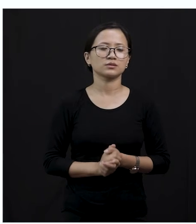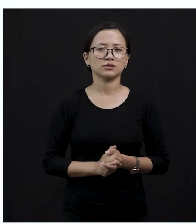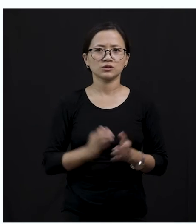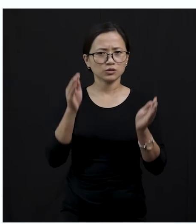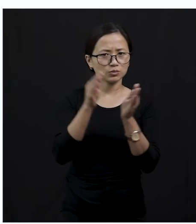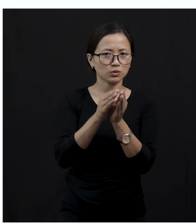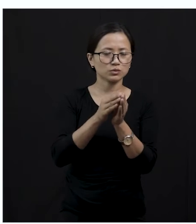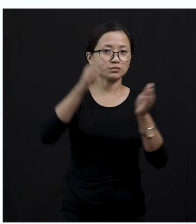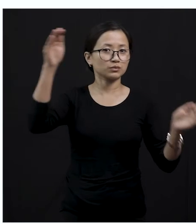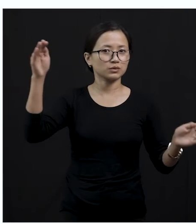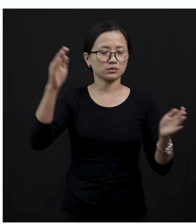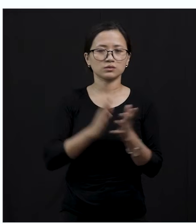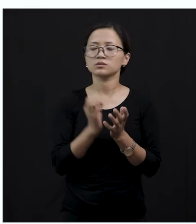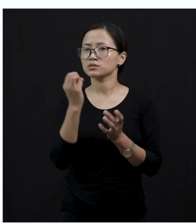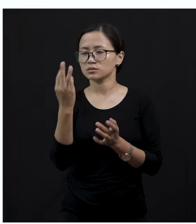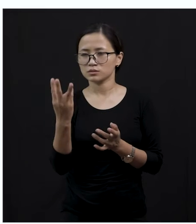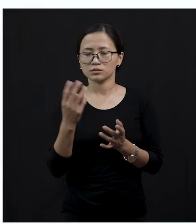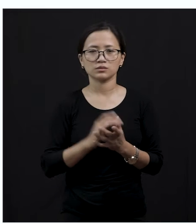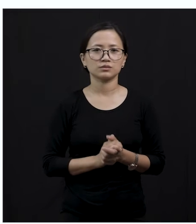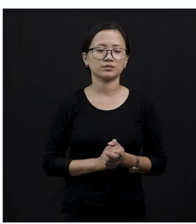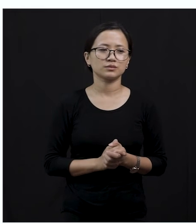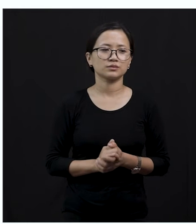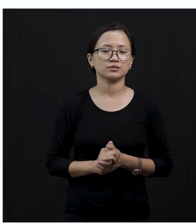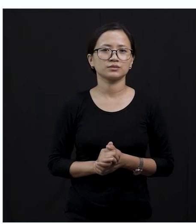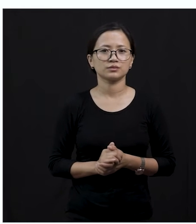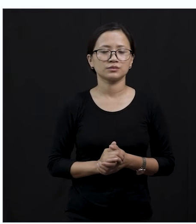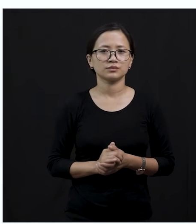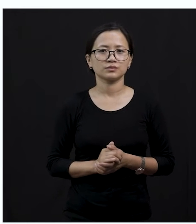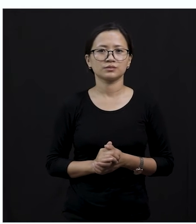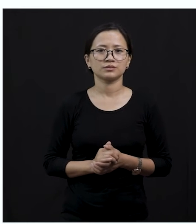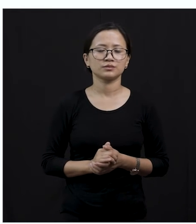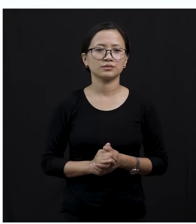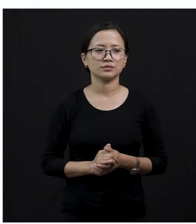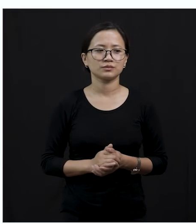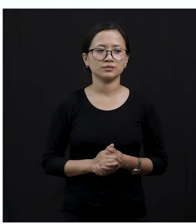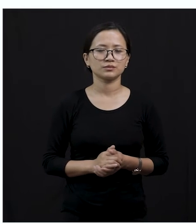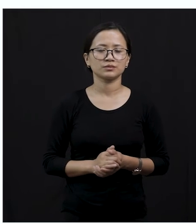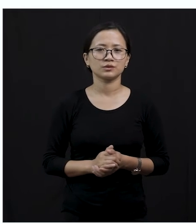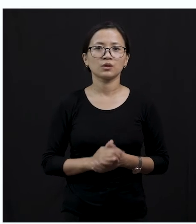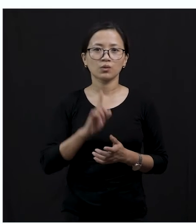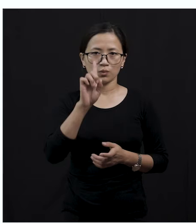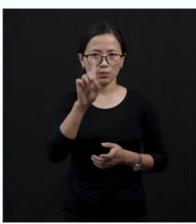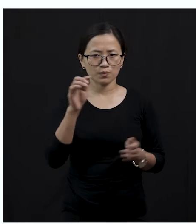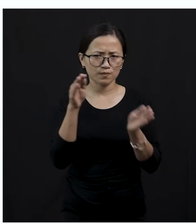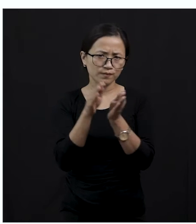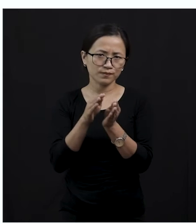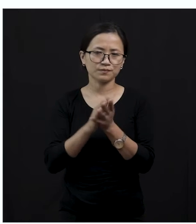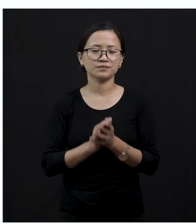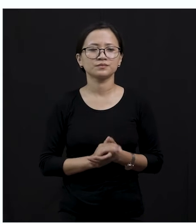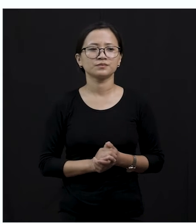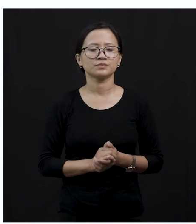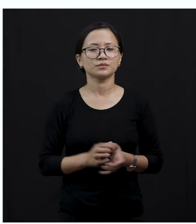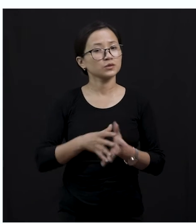biggest number. All right? From the smallest number to the biggest number. Here, the smallest number is 1.